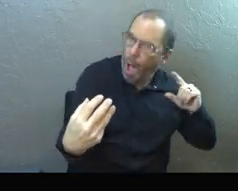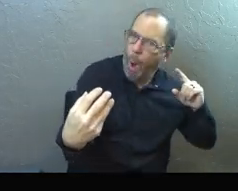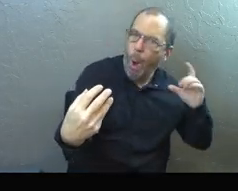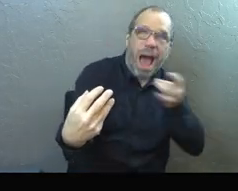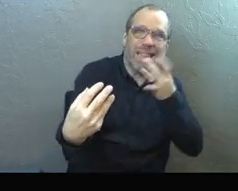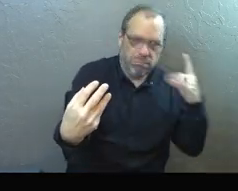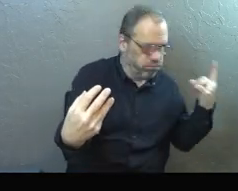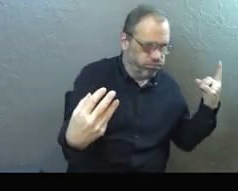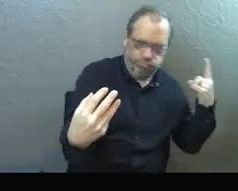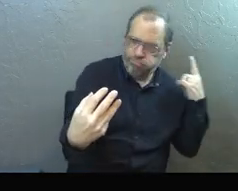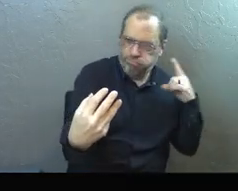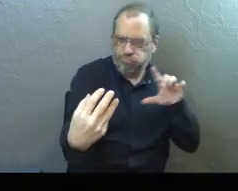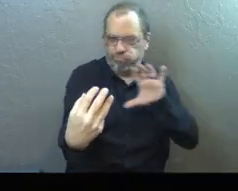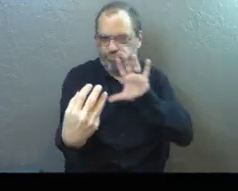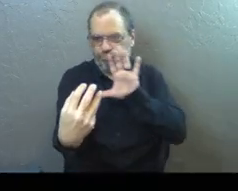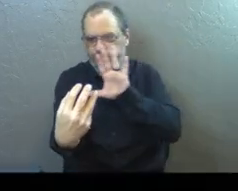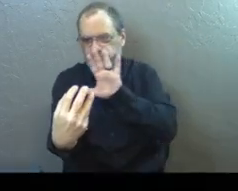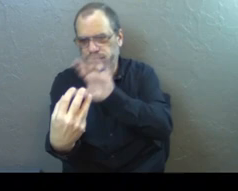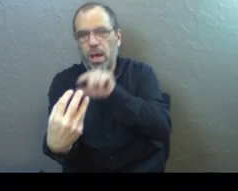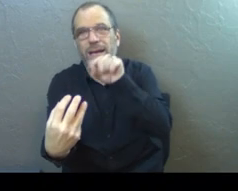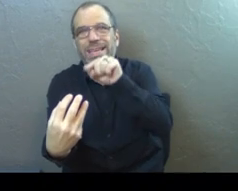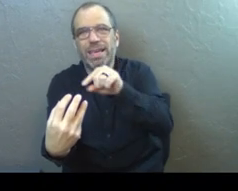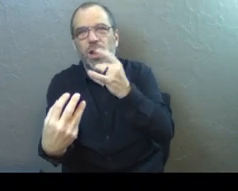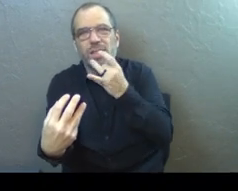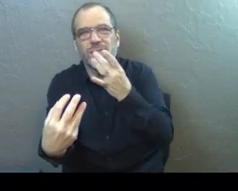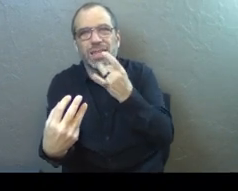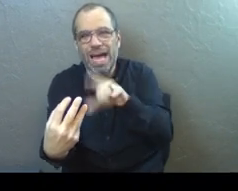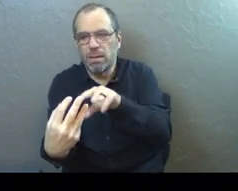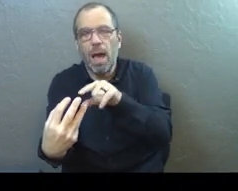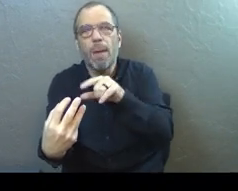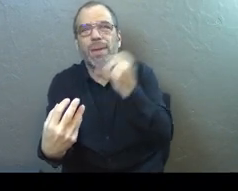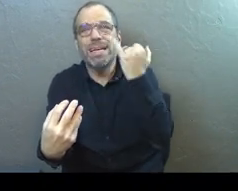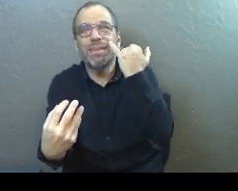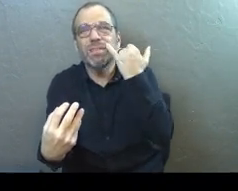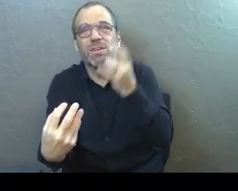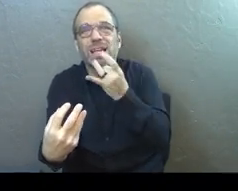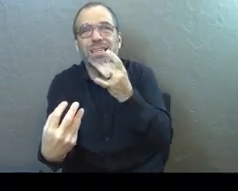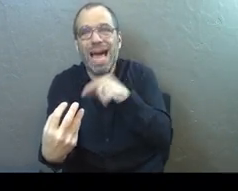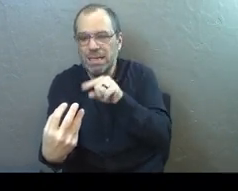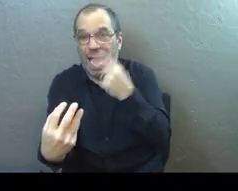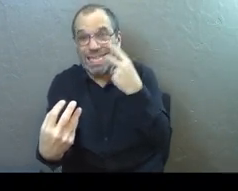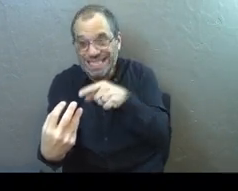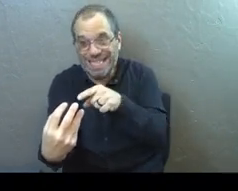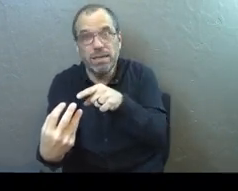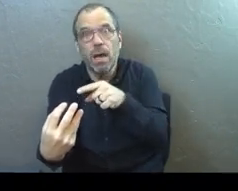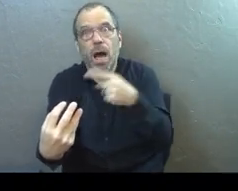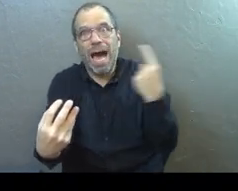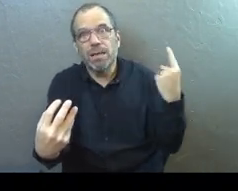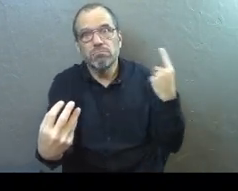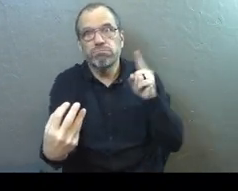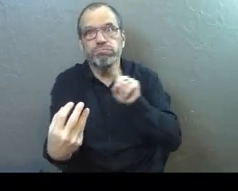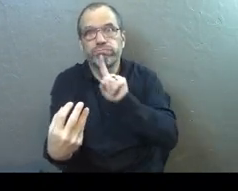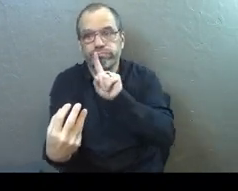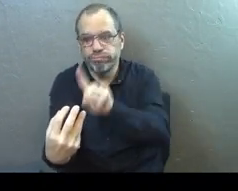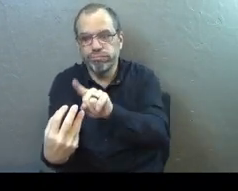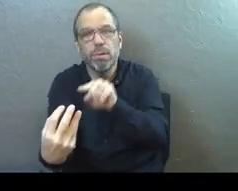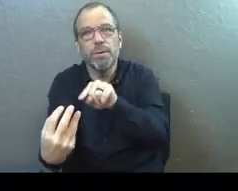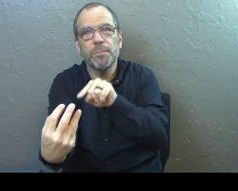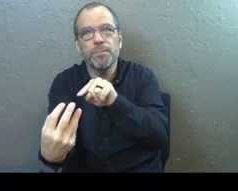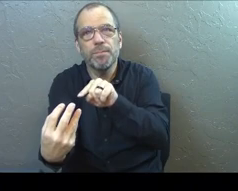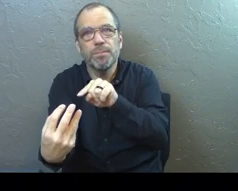and I don't know what to do. I don't know how to get out of this. I don't know how to get through this, through this. But if there's a light that I can see, I can go there.